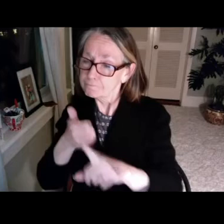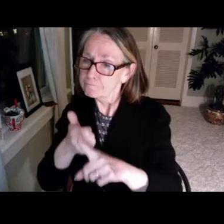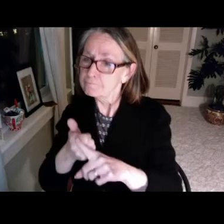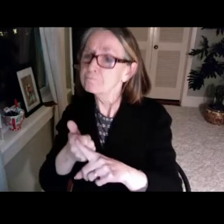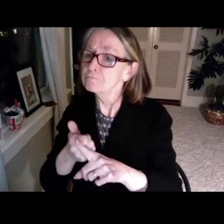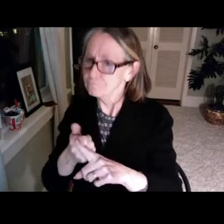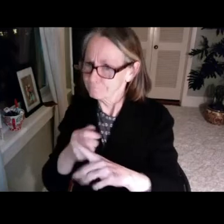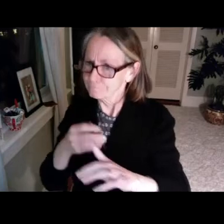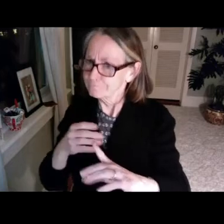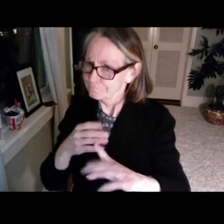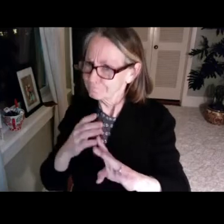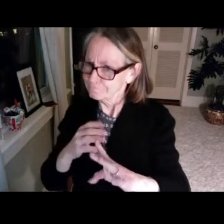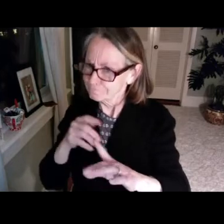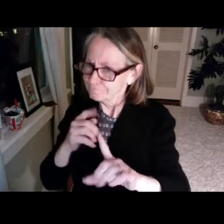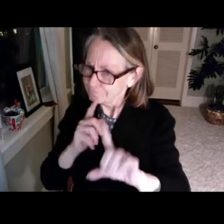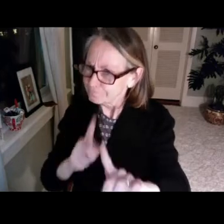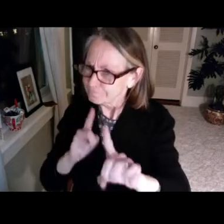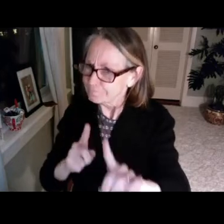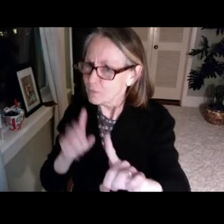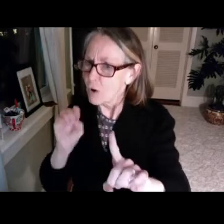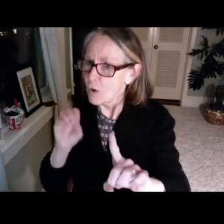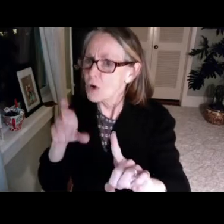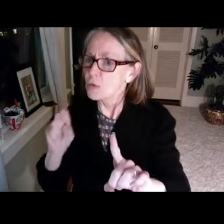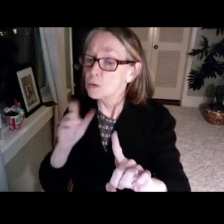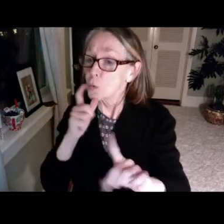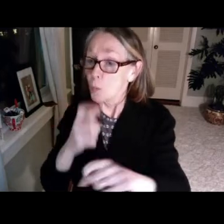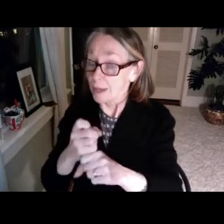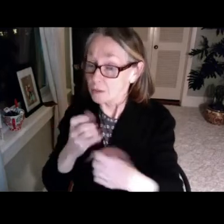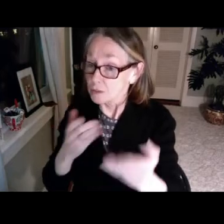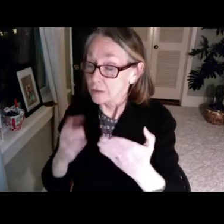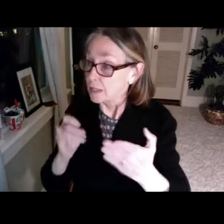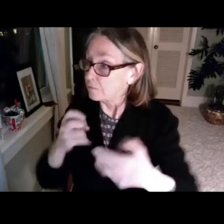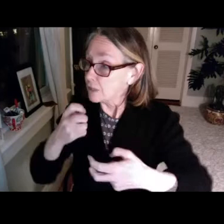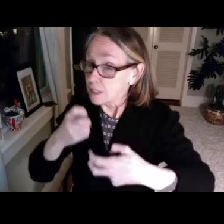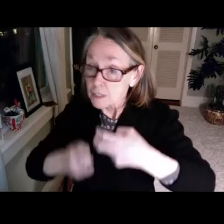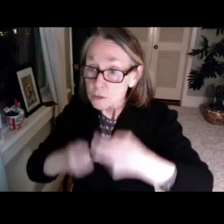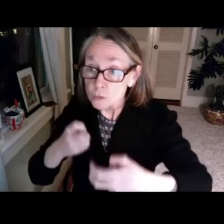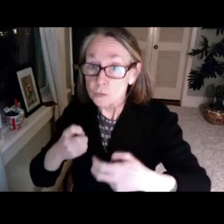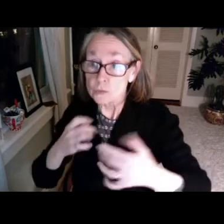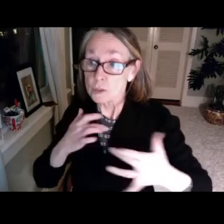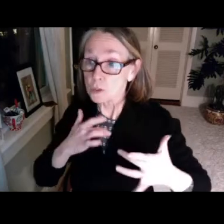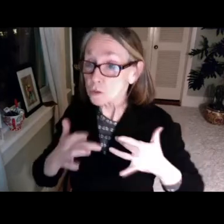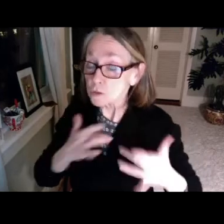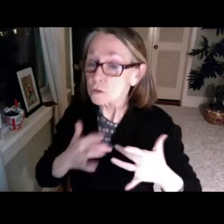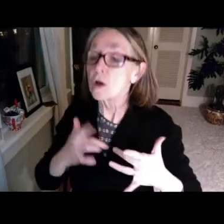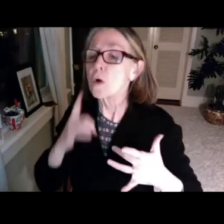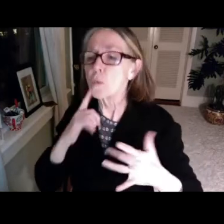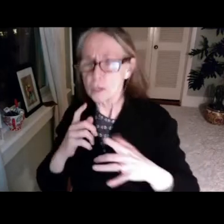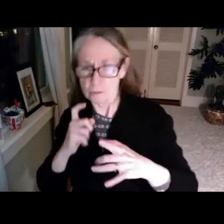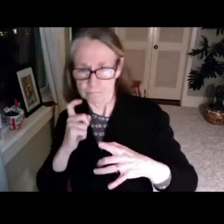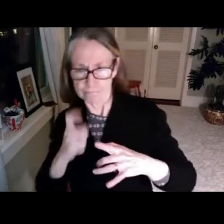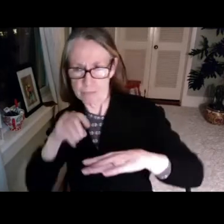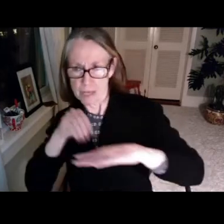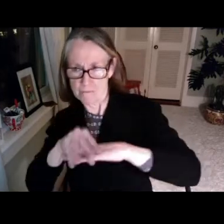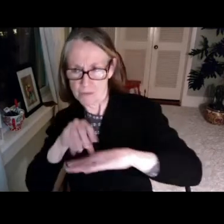of ORS, so people are getting services from them. If they have any issues or concerns, we can give them advice about